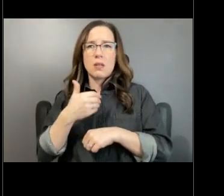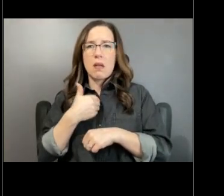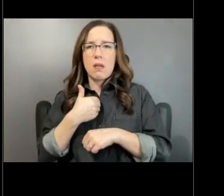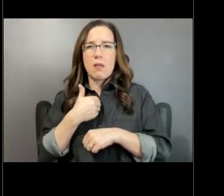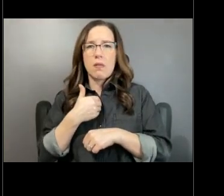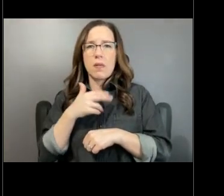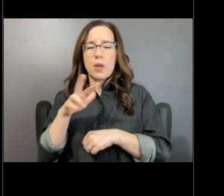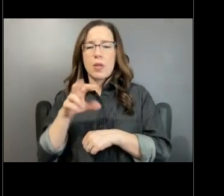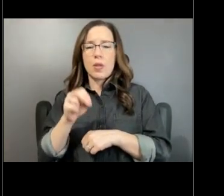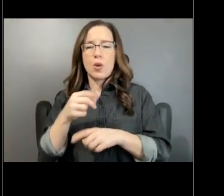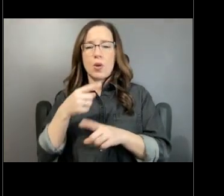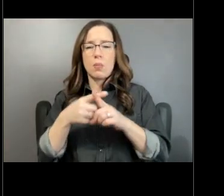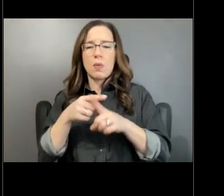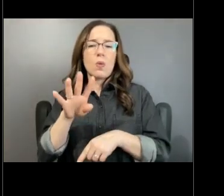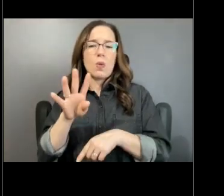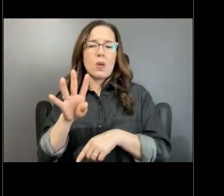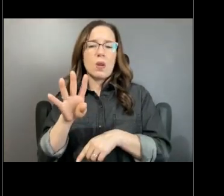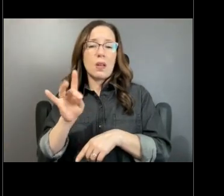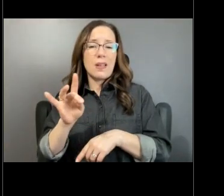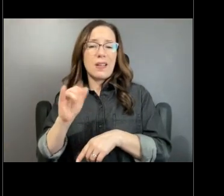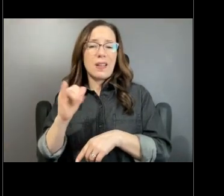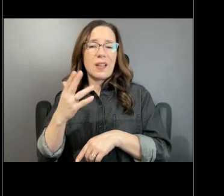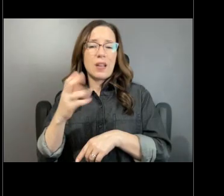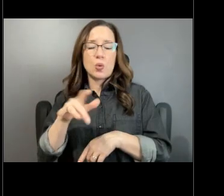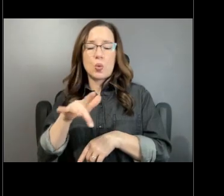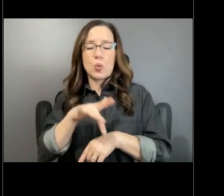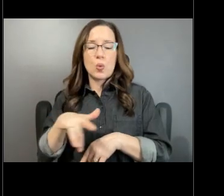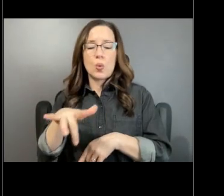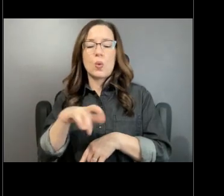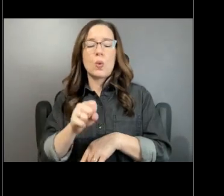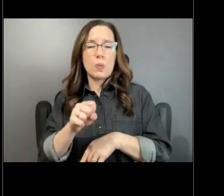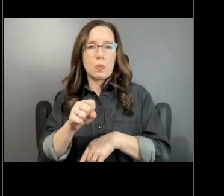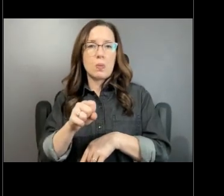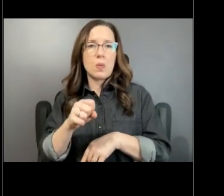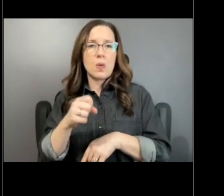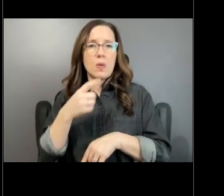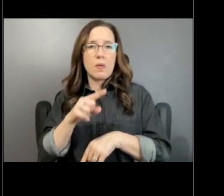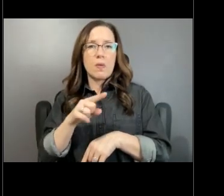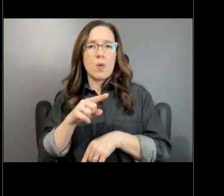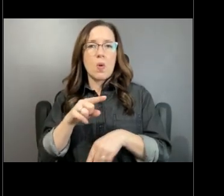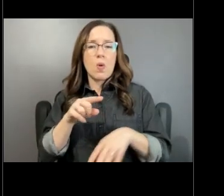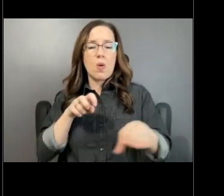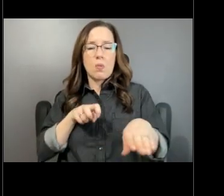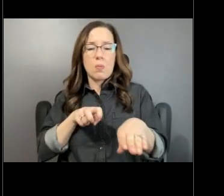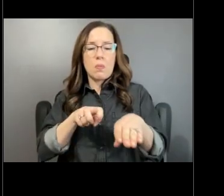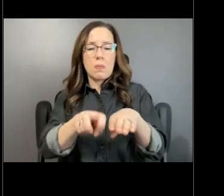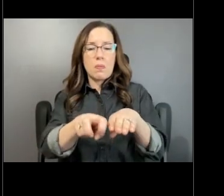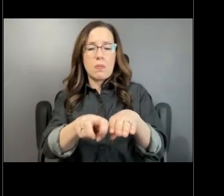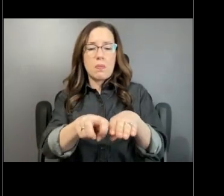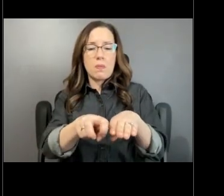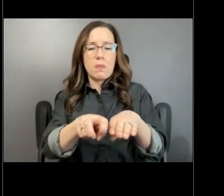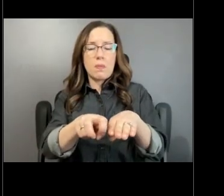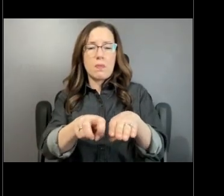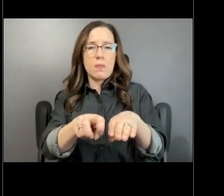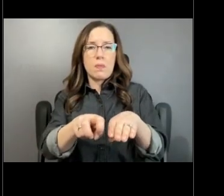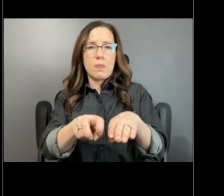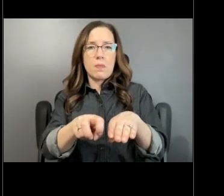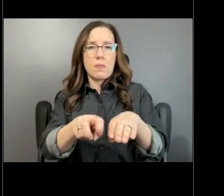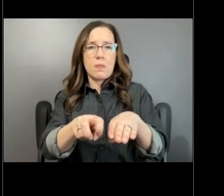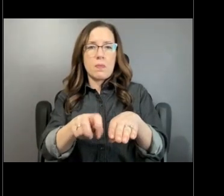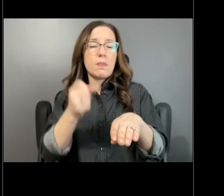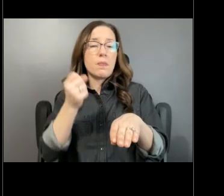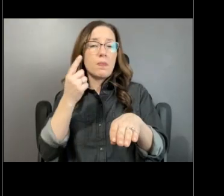by 48-inch clear floor space for a parallel approach centered